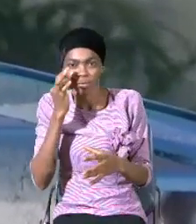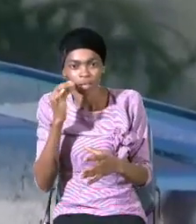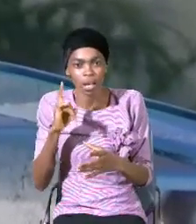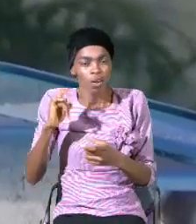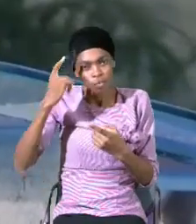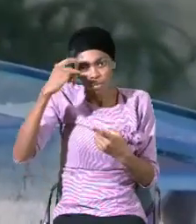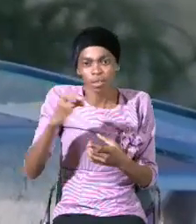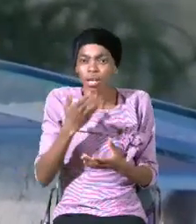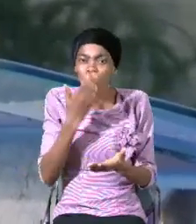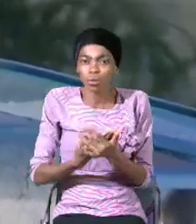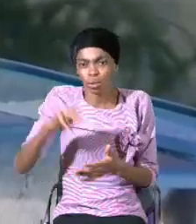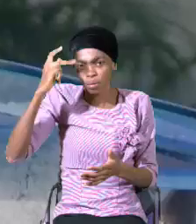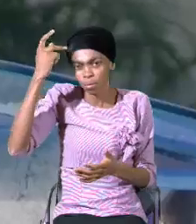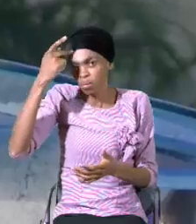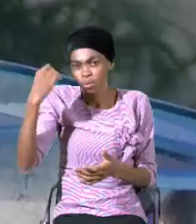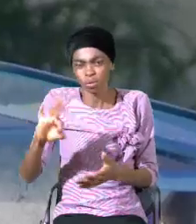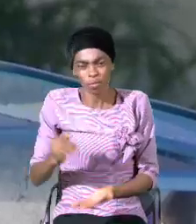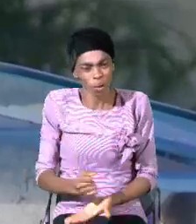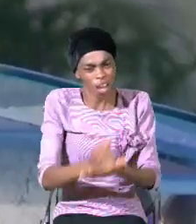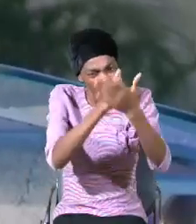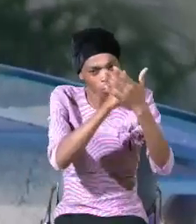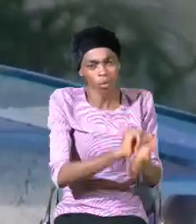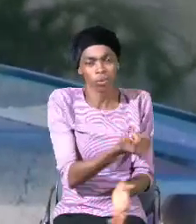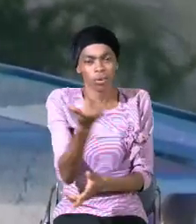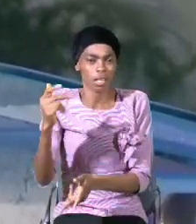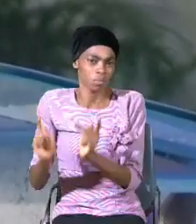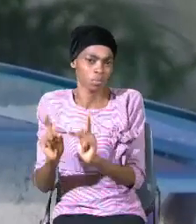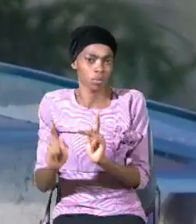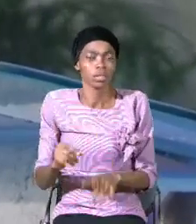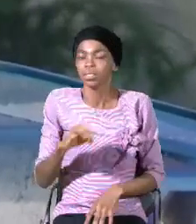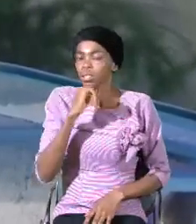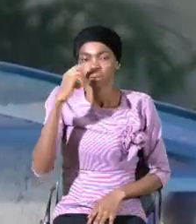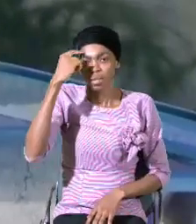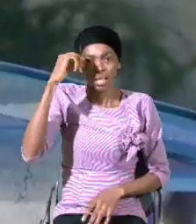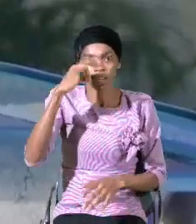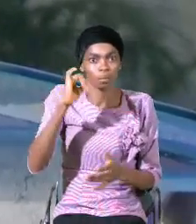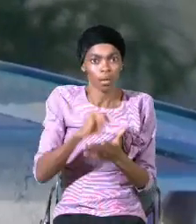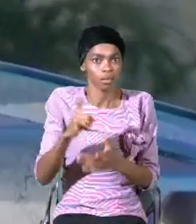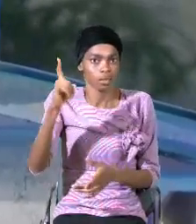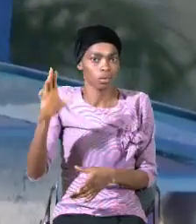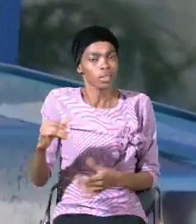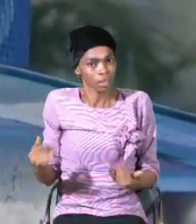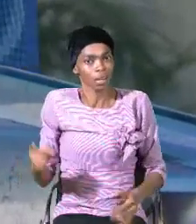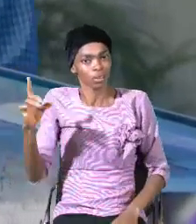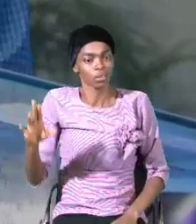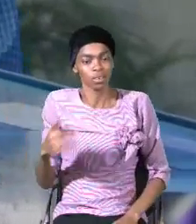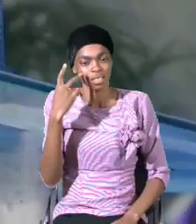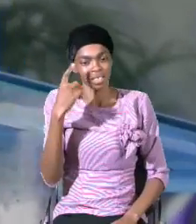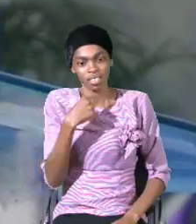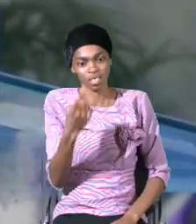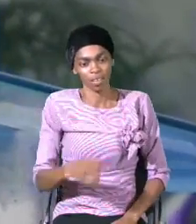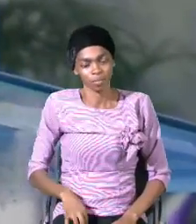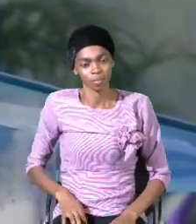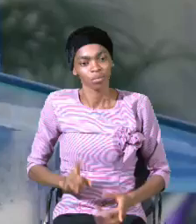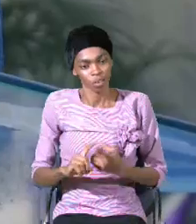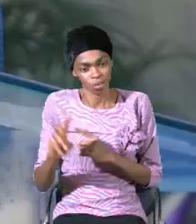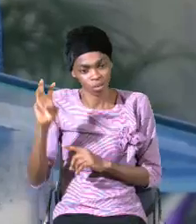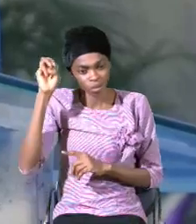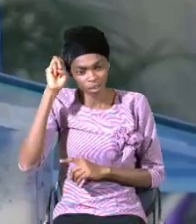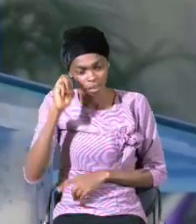the purpose of helping other people. He didn't think about that, but God said unto him,